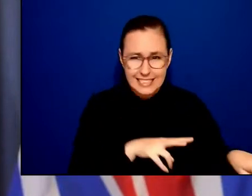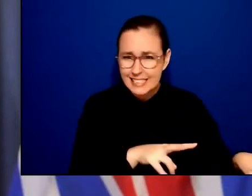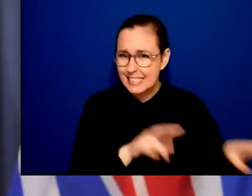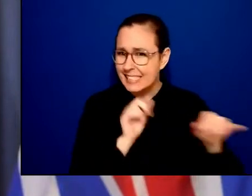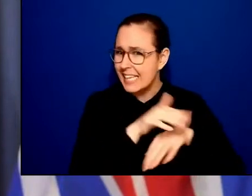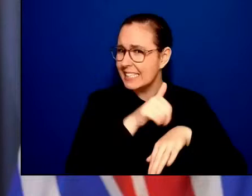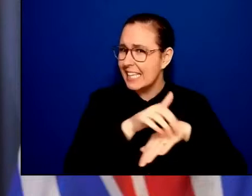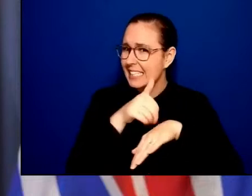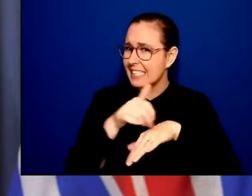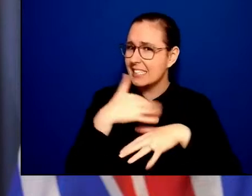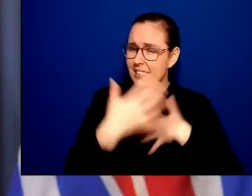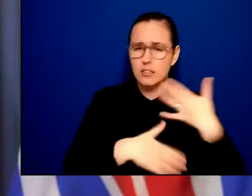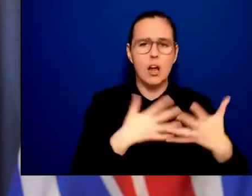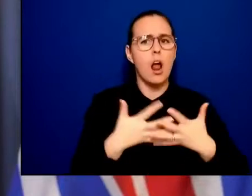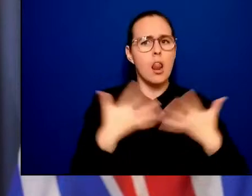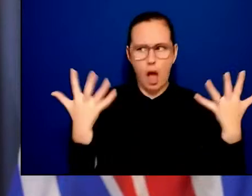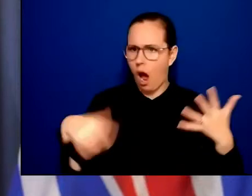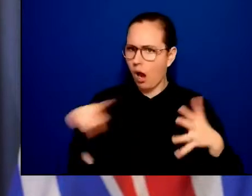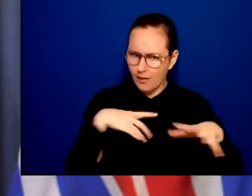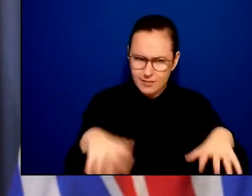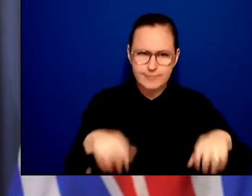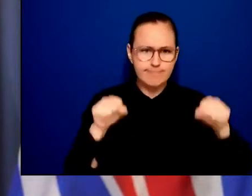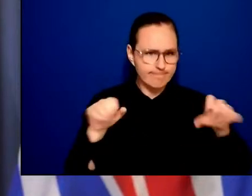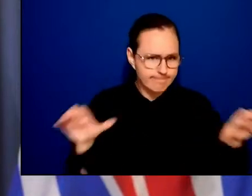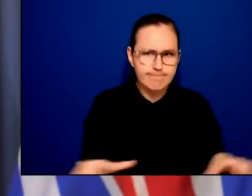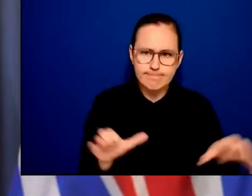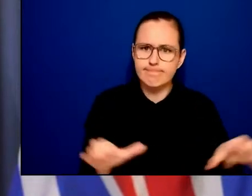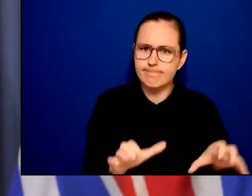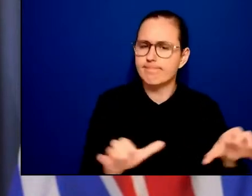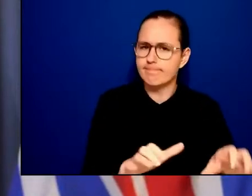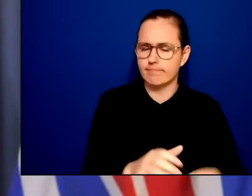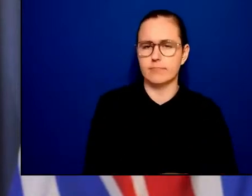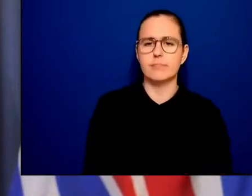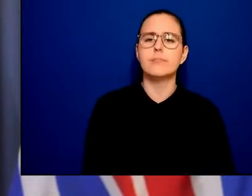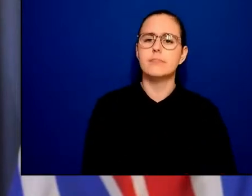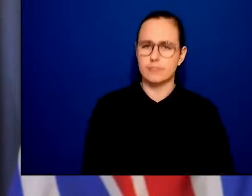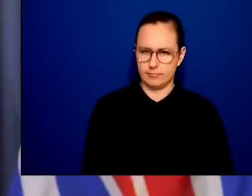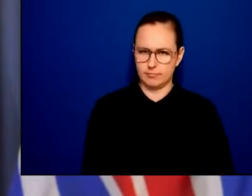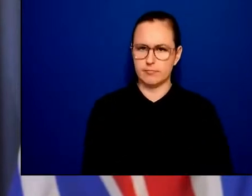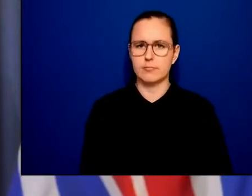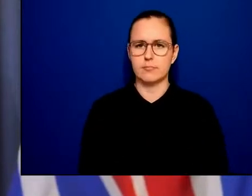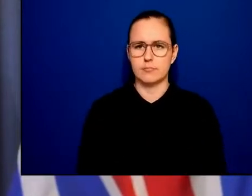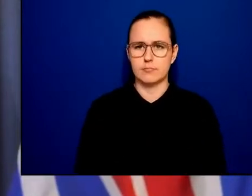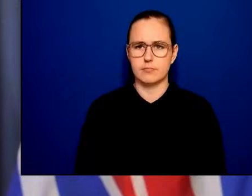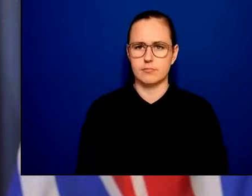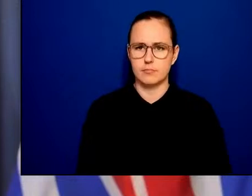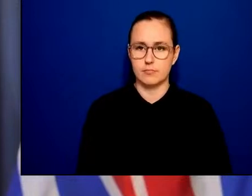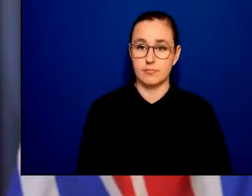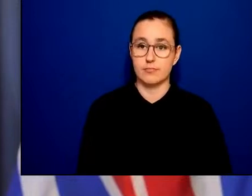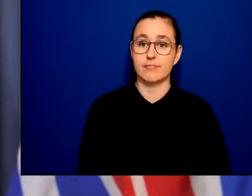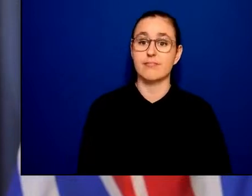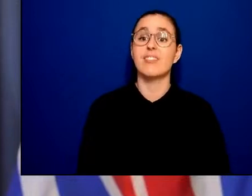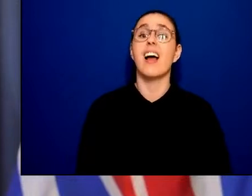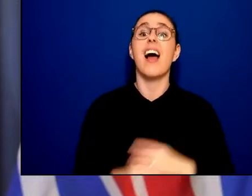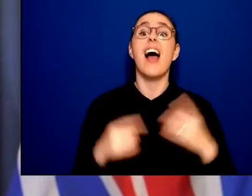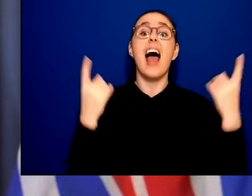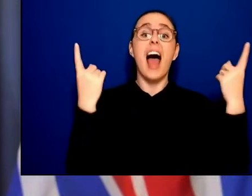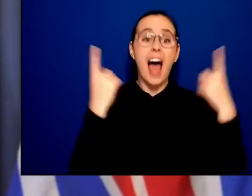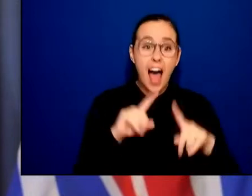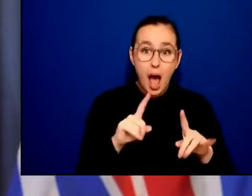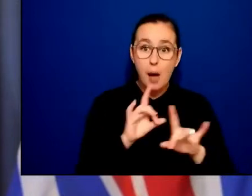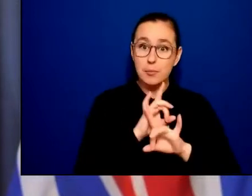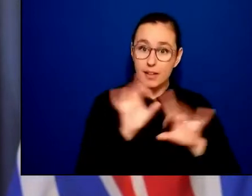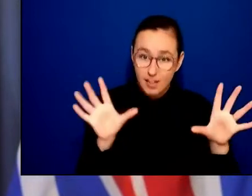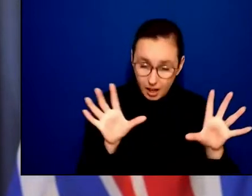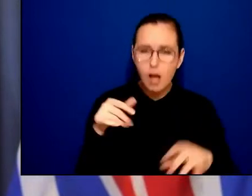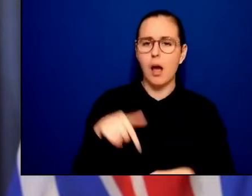was undertaken. Obviously, after any event such as this, the province assesses what's taken and lessons learned and planning